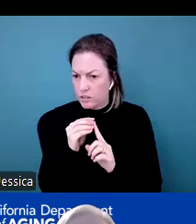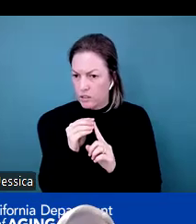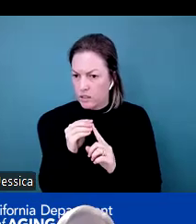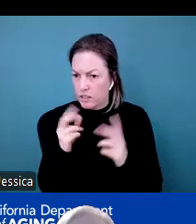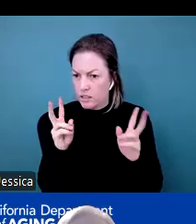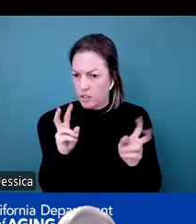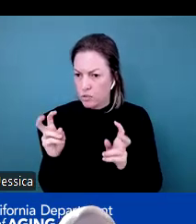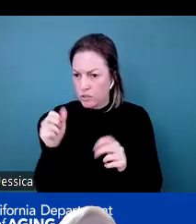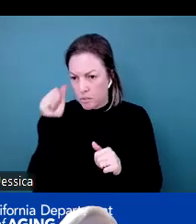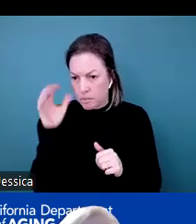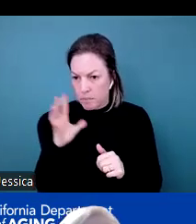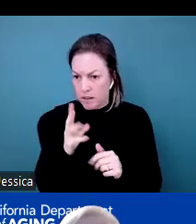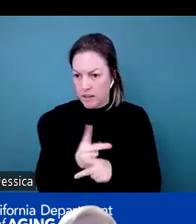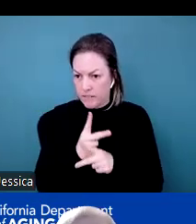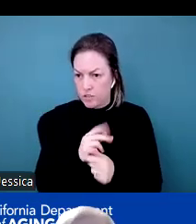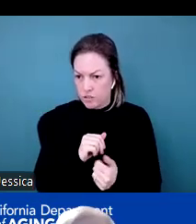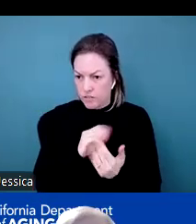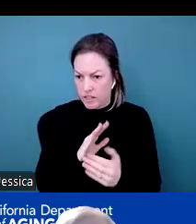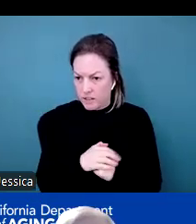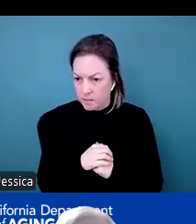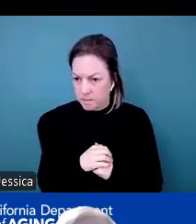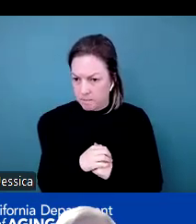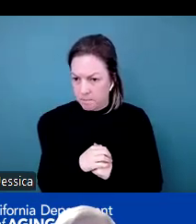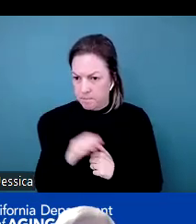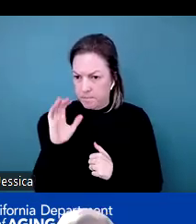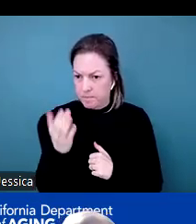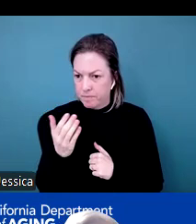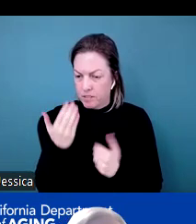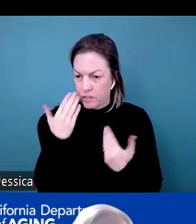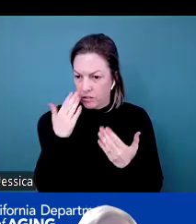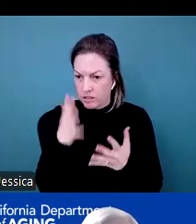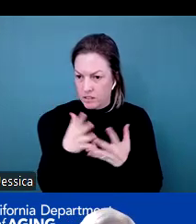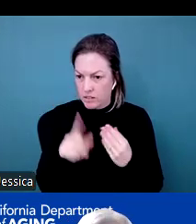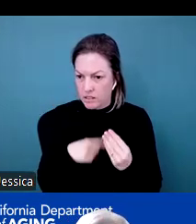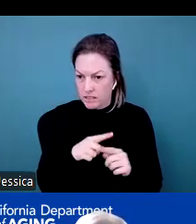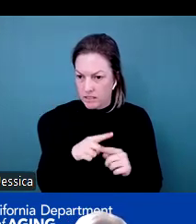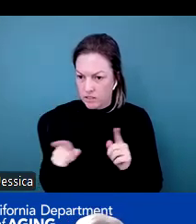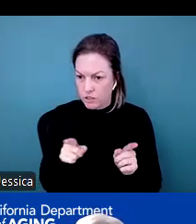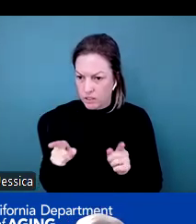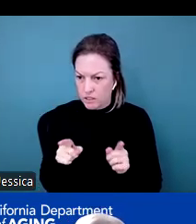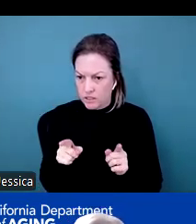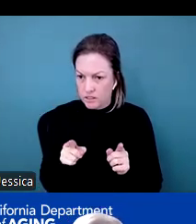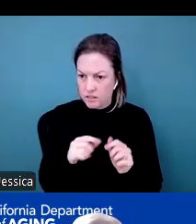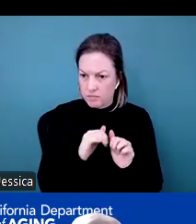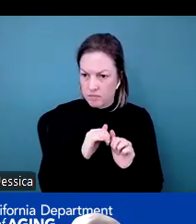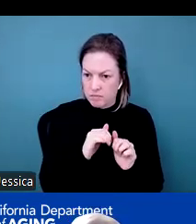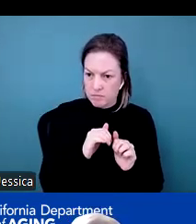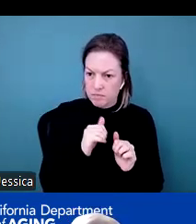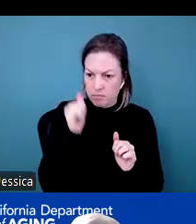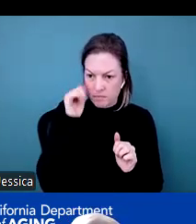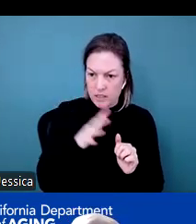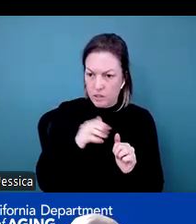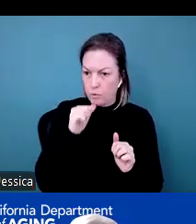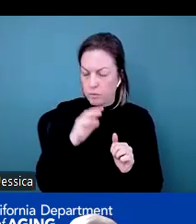issues that male caregivers face. Seems like we don't know a lot about differences in how men and